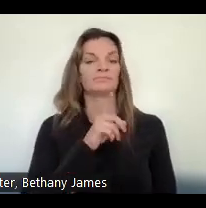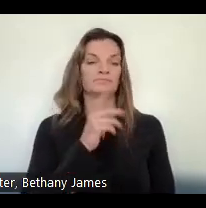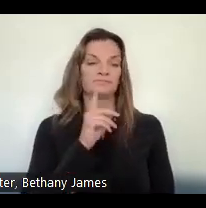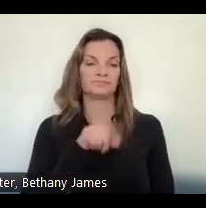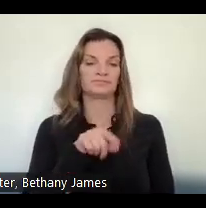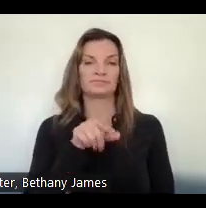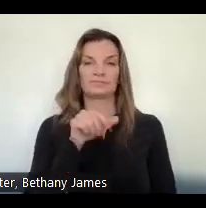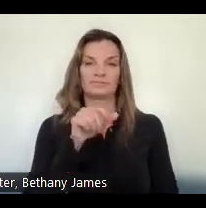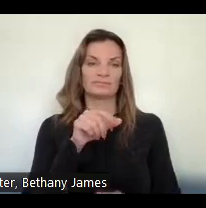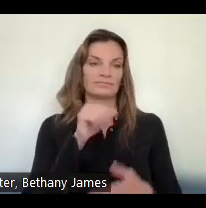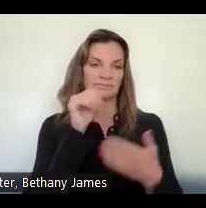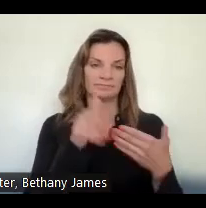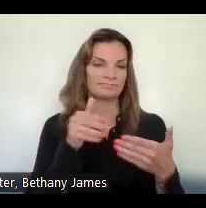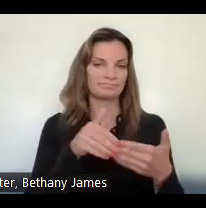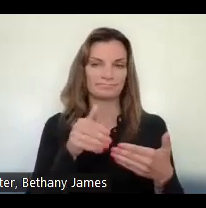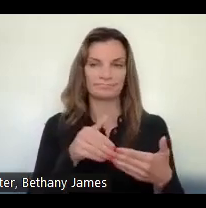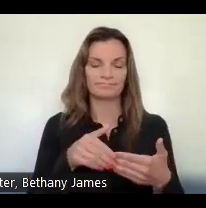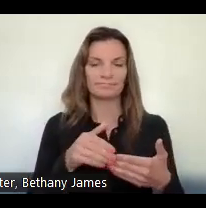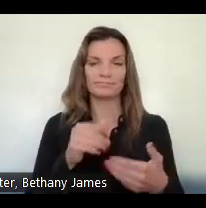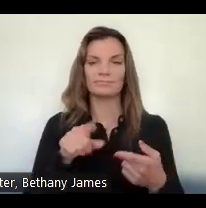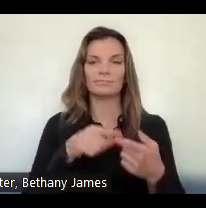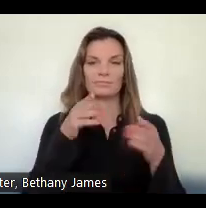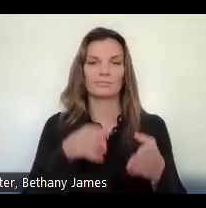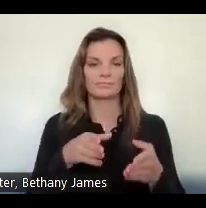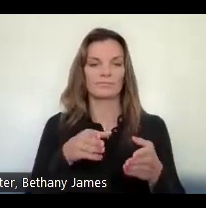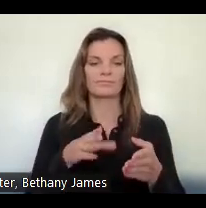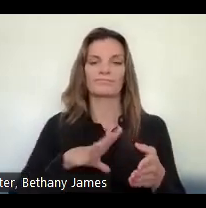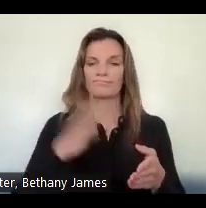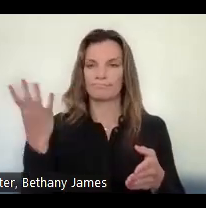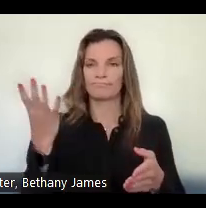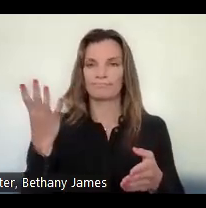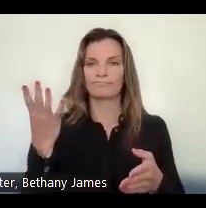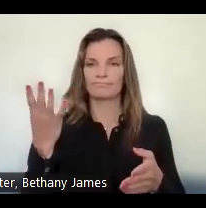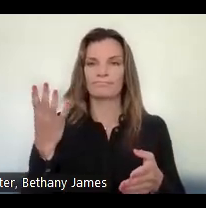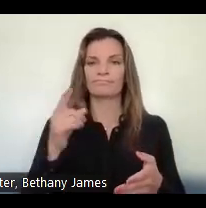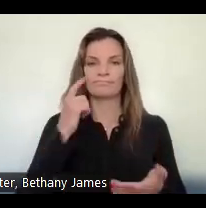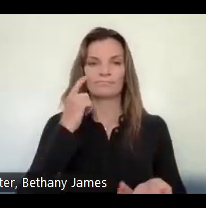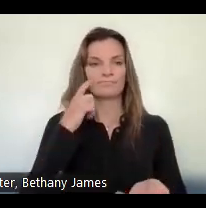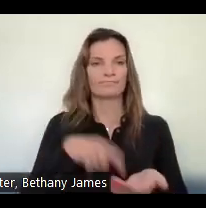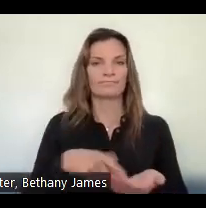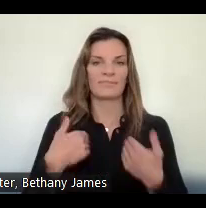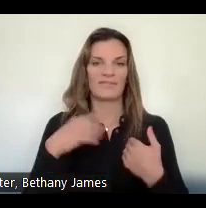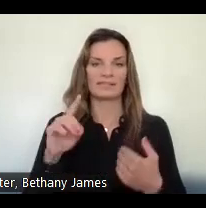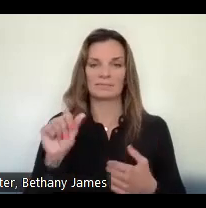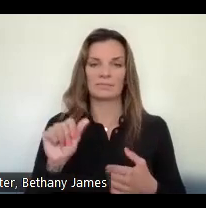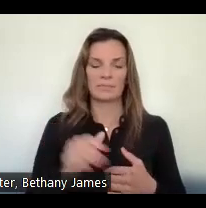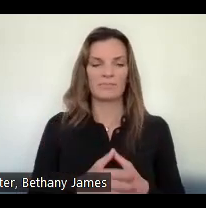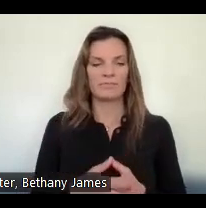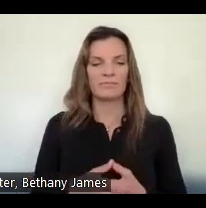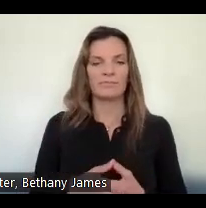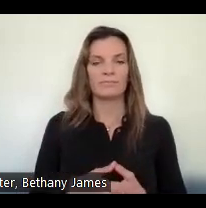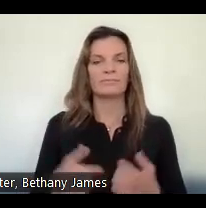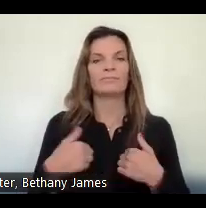all honesty, when an individual does not want to recognize the disability. One of the things that we